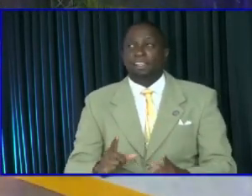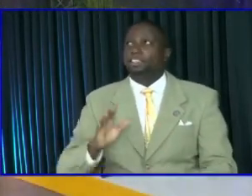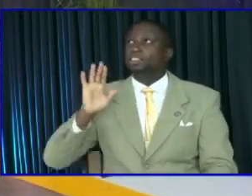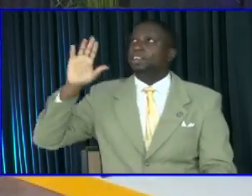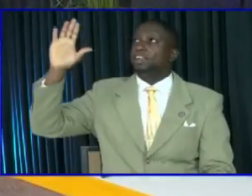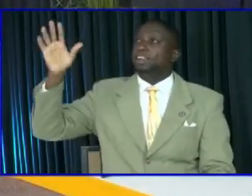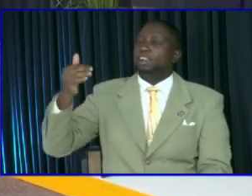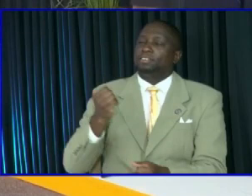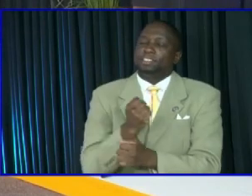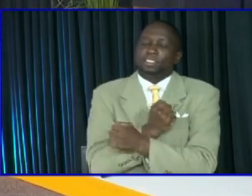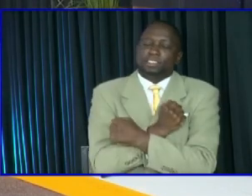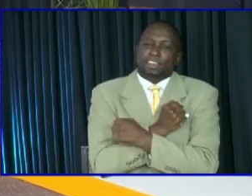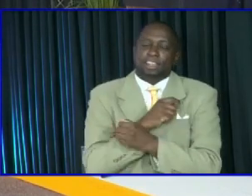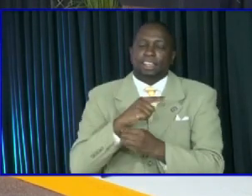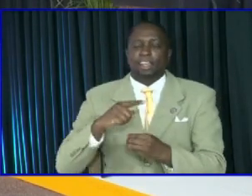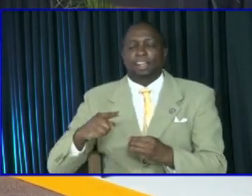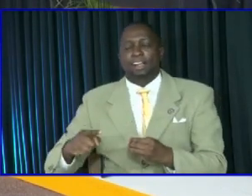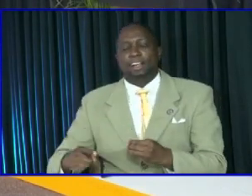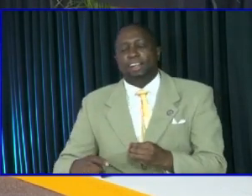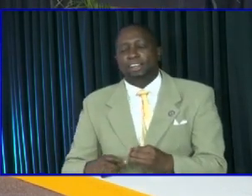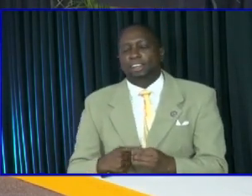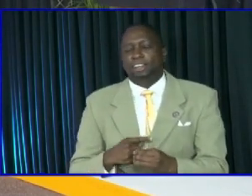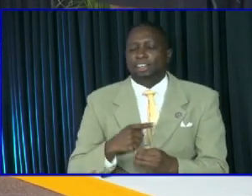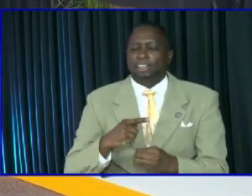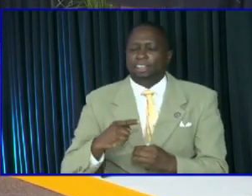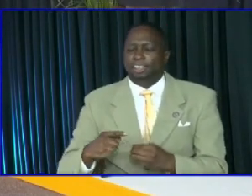close, let your love